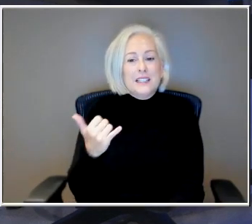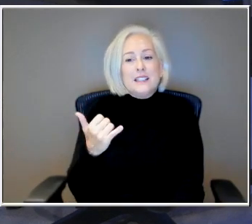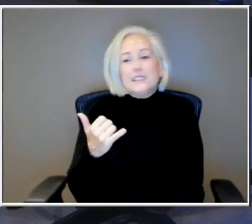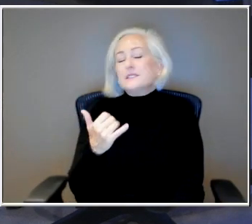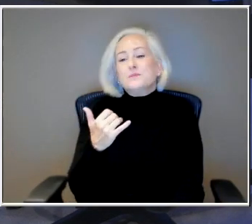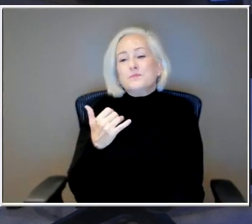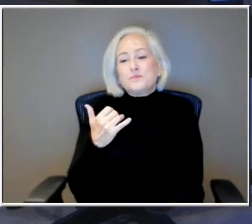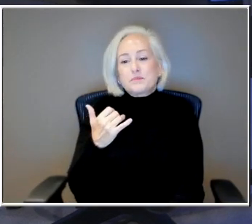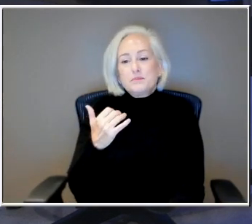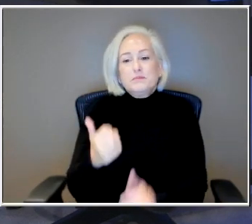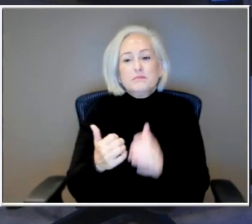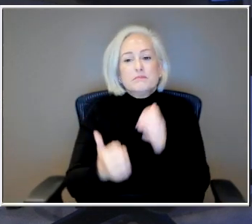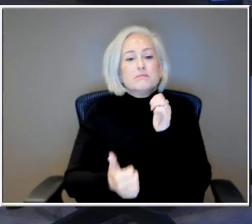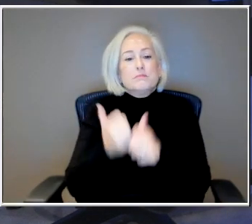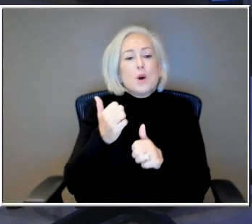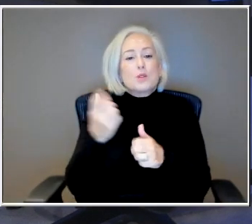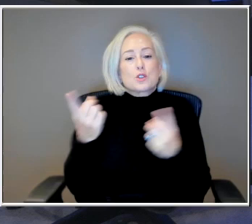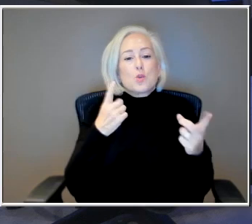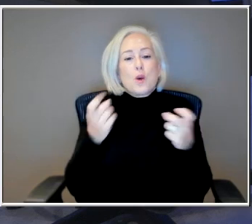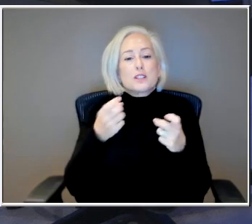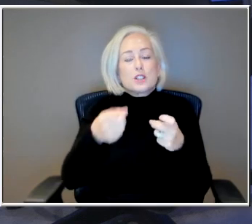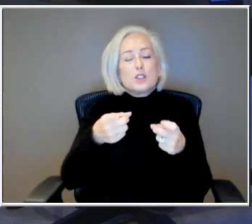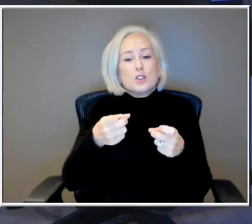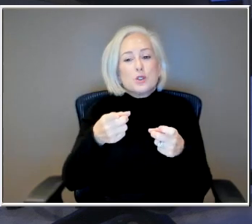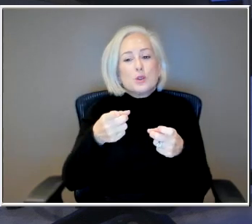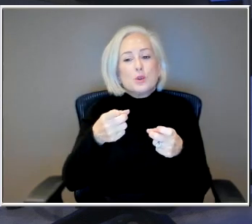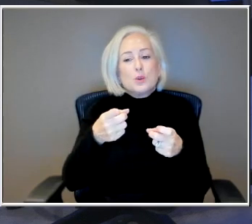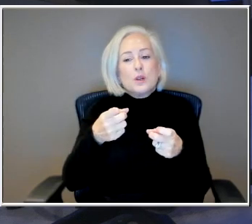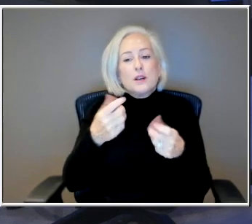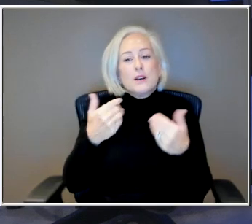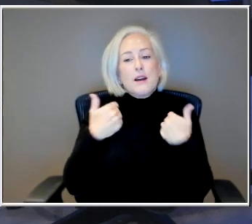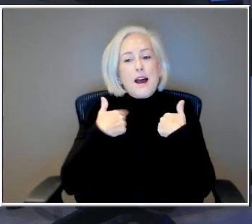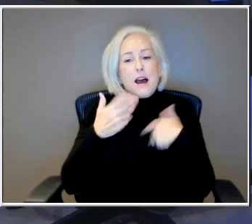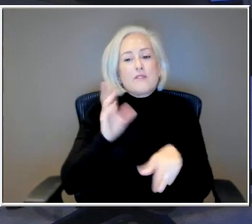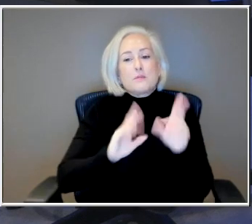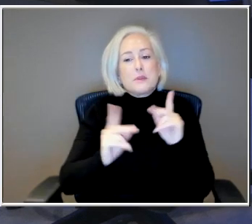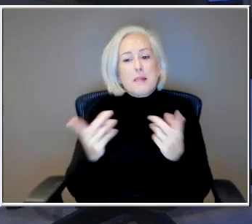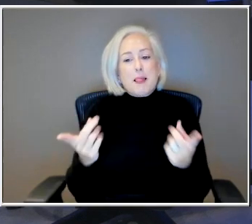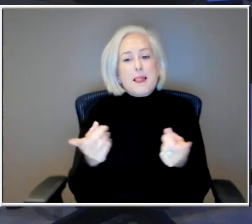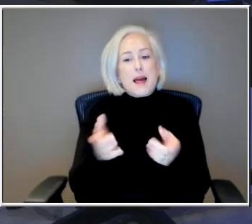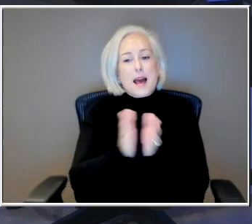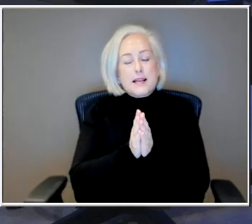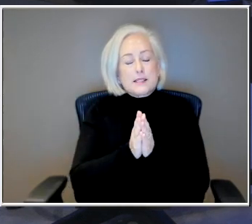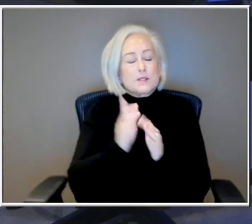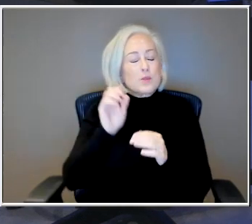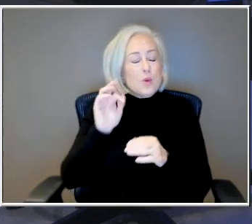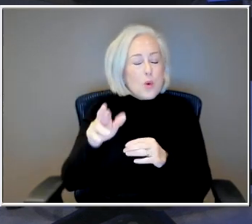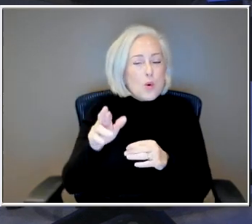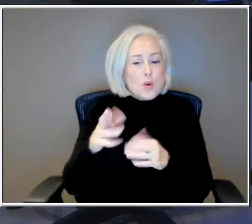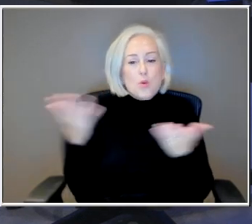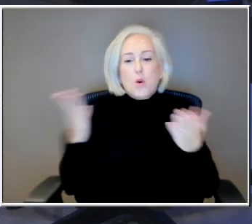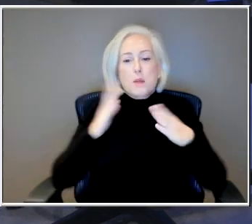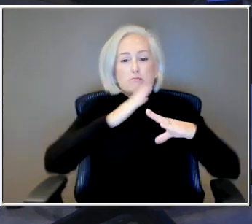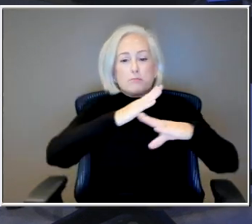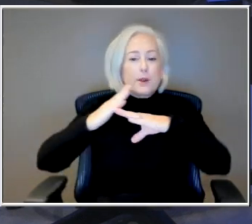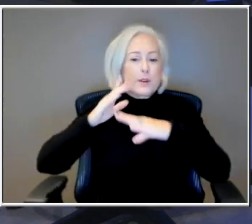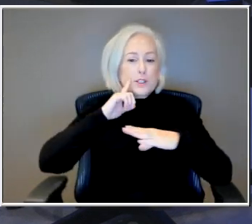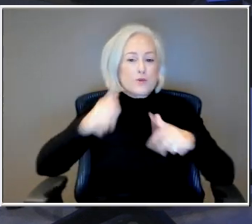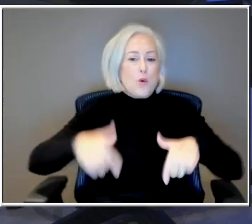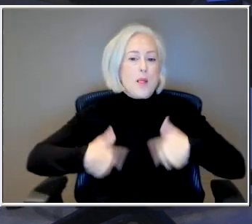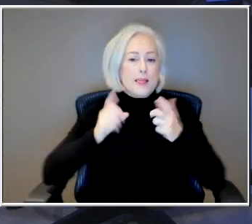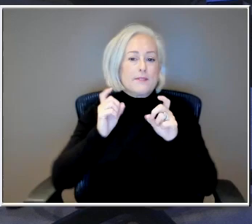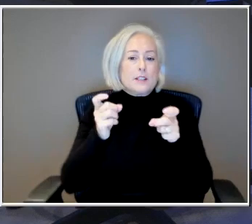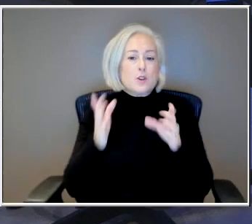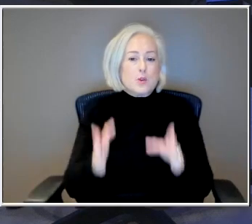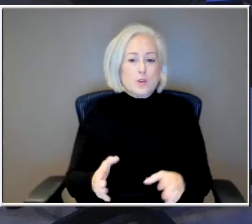that you get, or the barriers for people becoming a living donor? Anyone want to jump in? I think most people